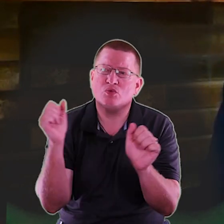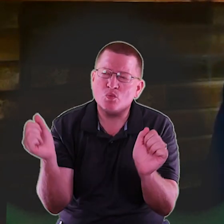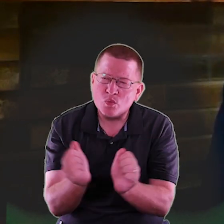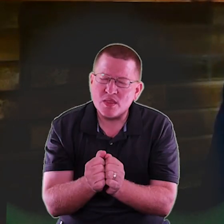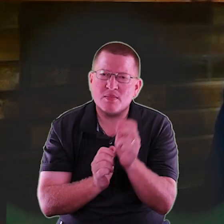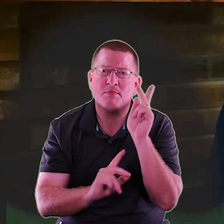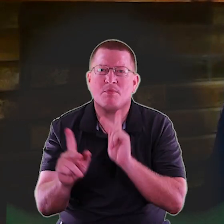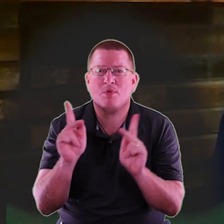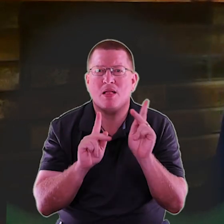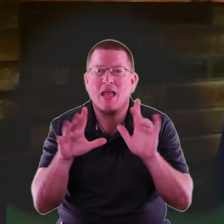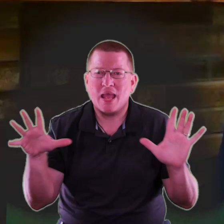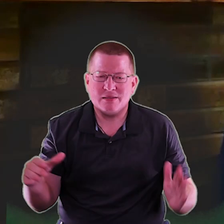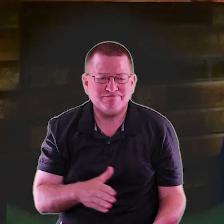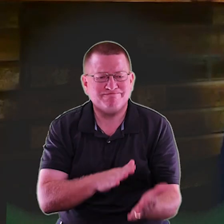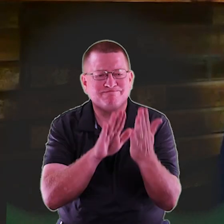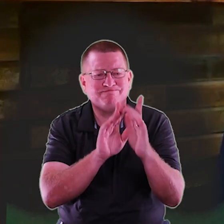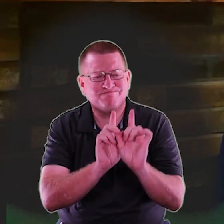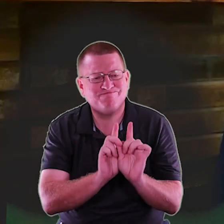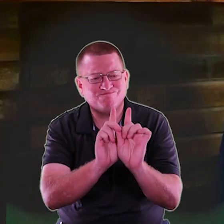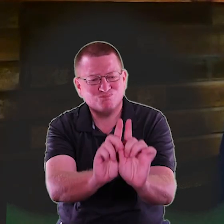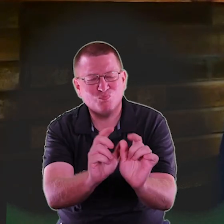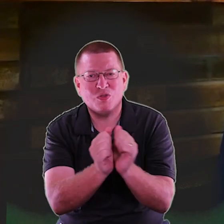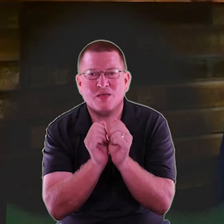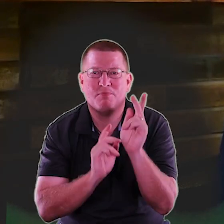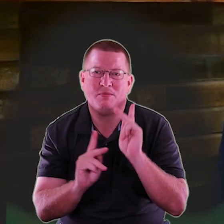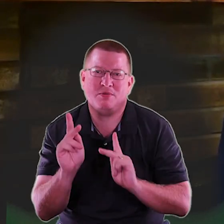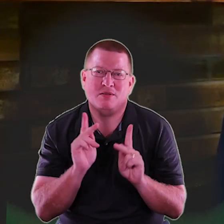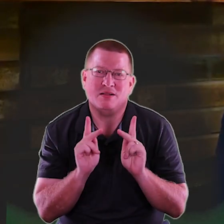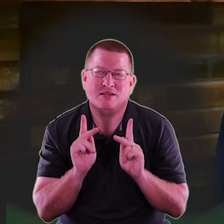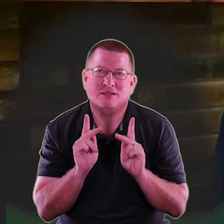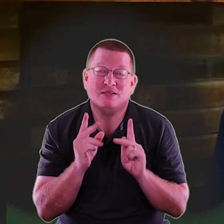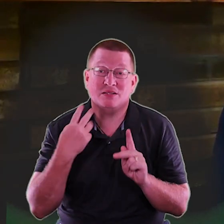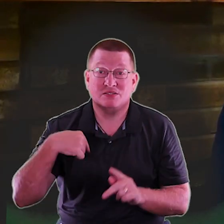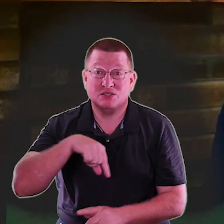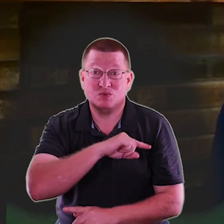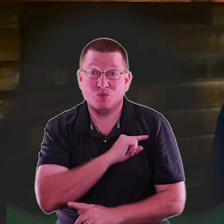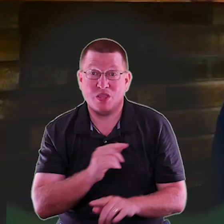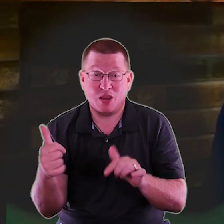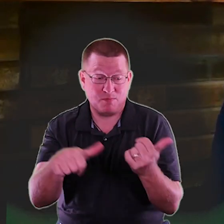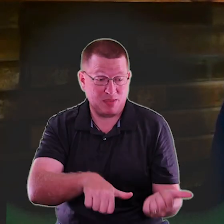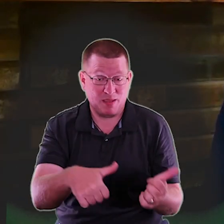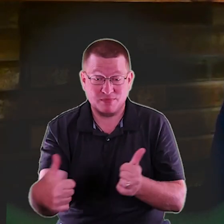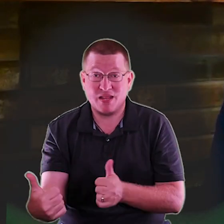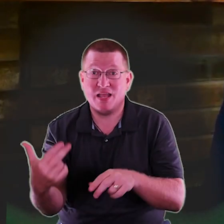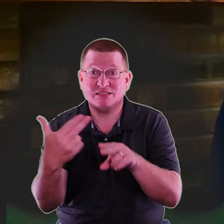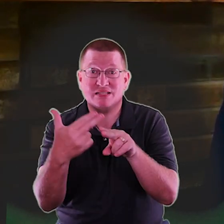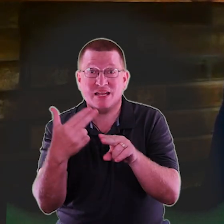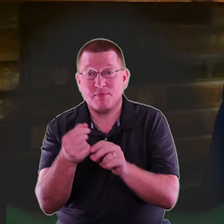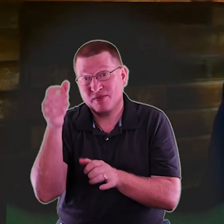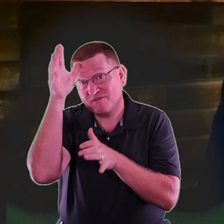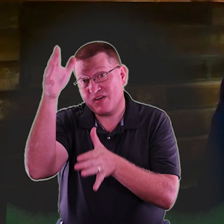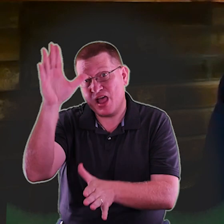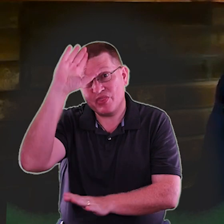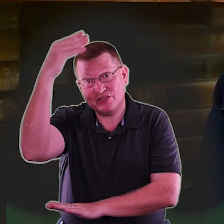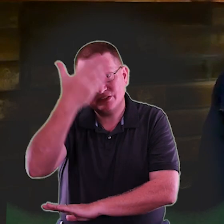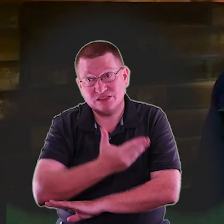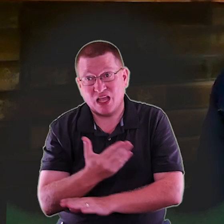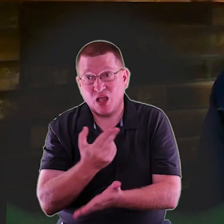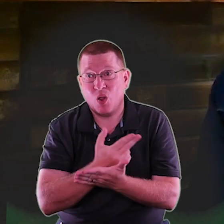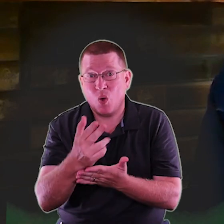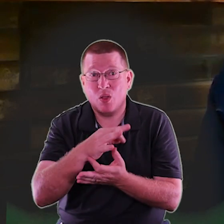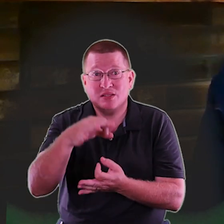humankind, and among humankind. And since we are baptized into the name of the Father and of the Son and of the Holy